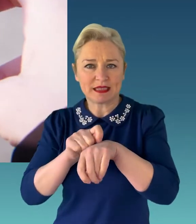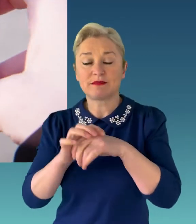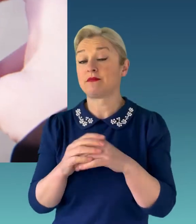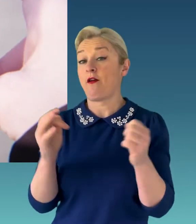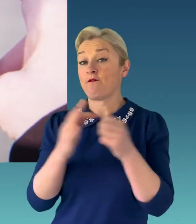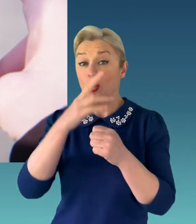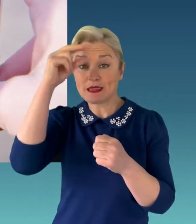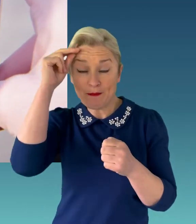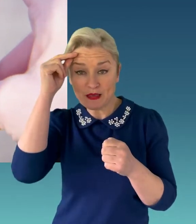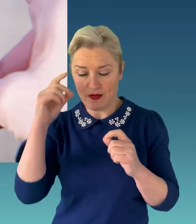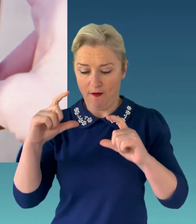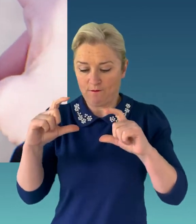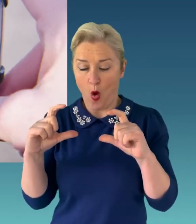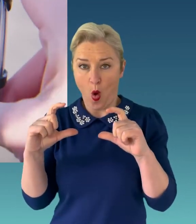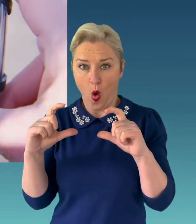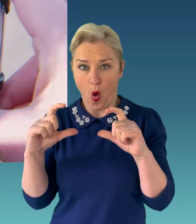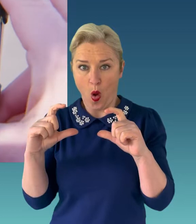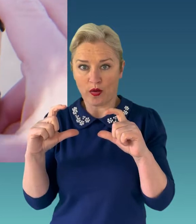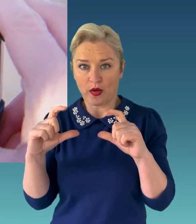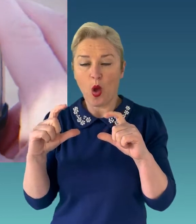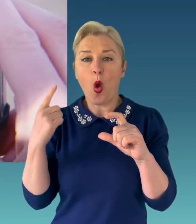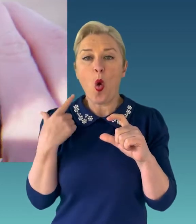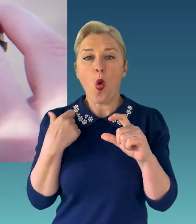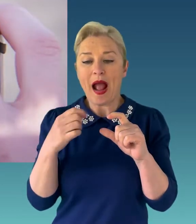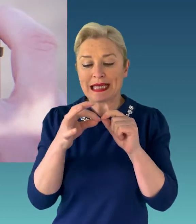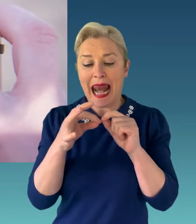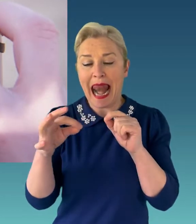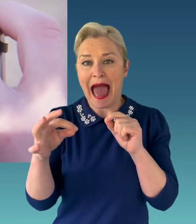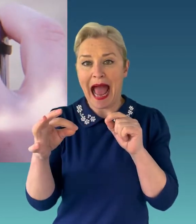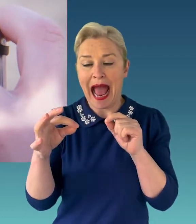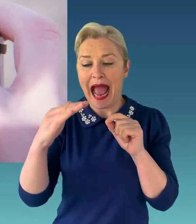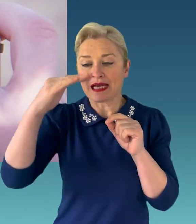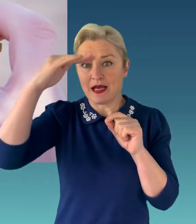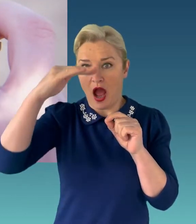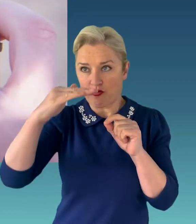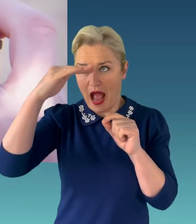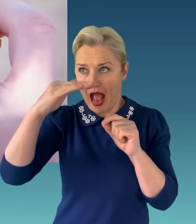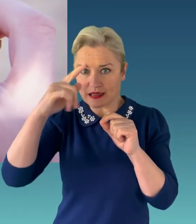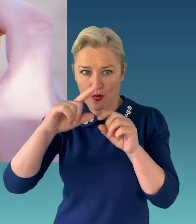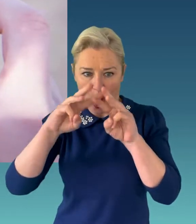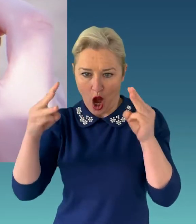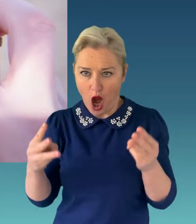Like, position your phone so that this white line in the middle is just below the horizon.